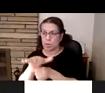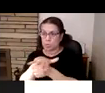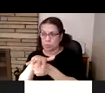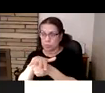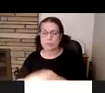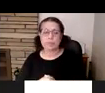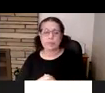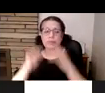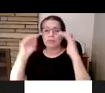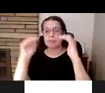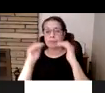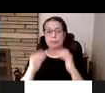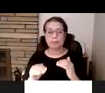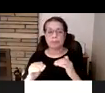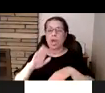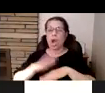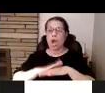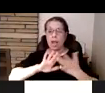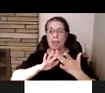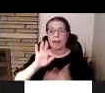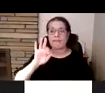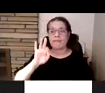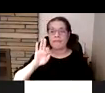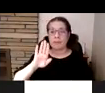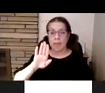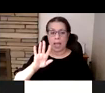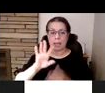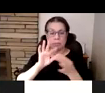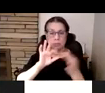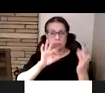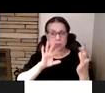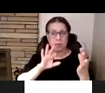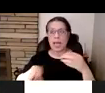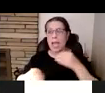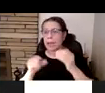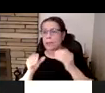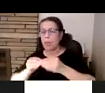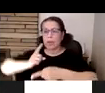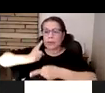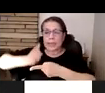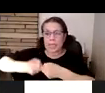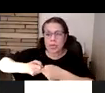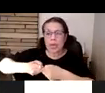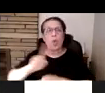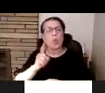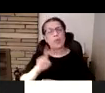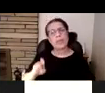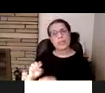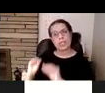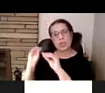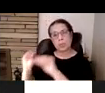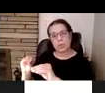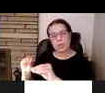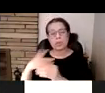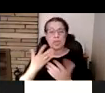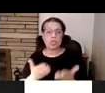the online feedback form allows you to suggest specific additional stops and intersections where we should target a sales location, suggest